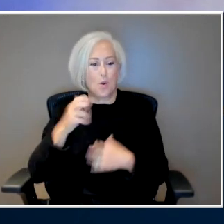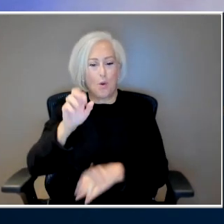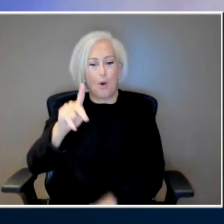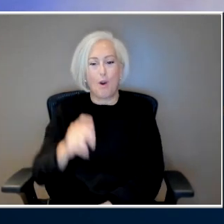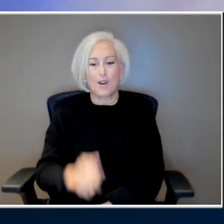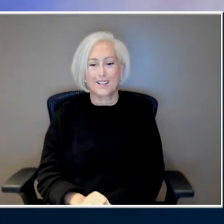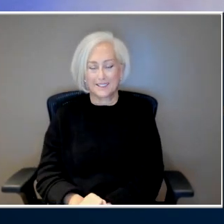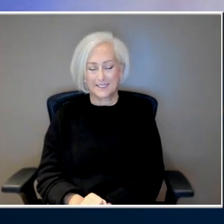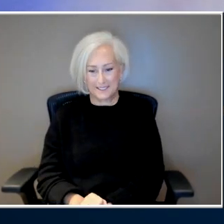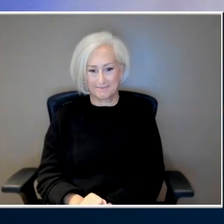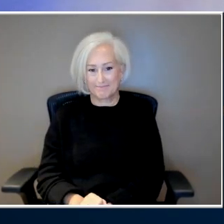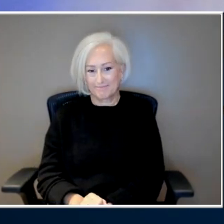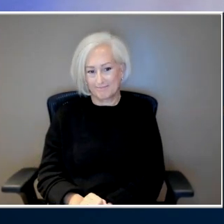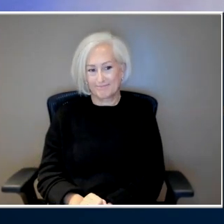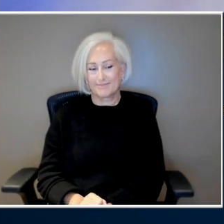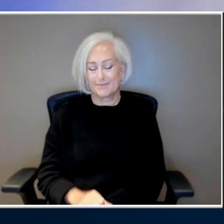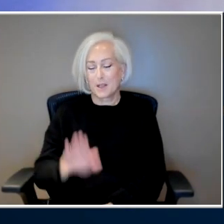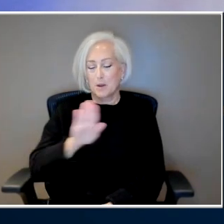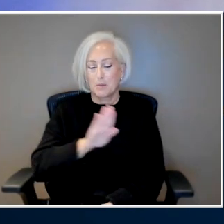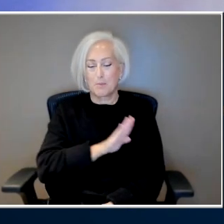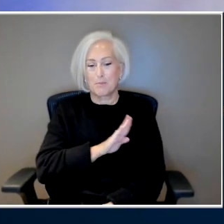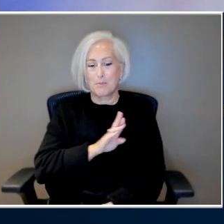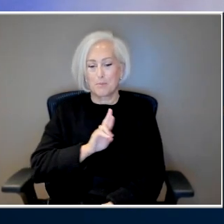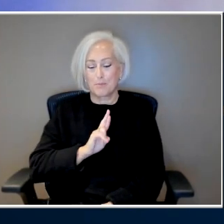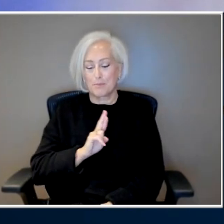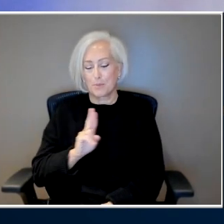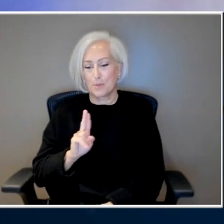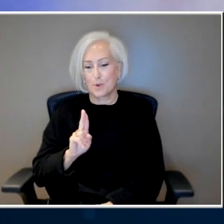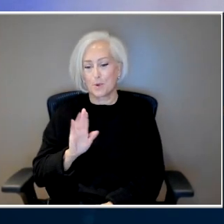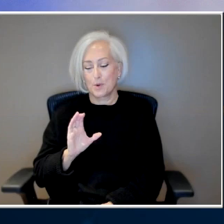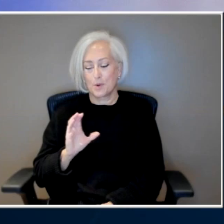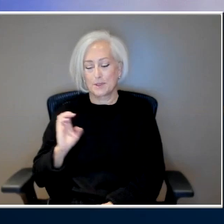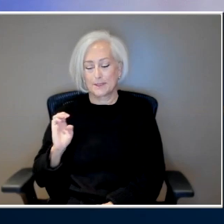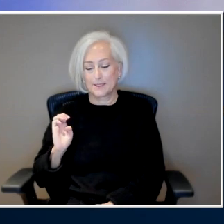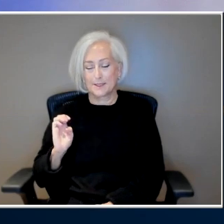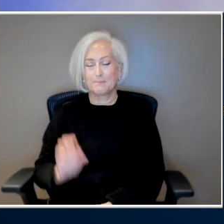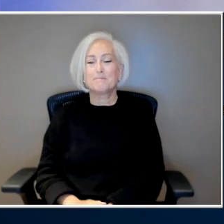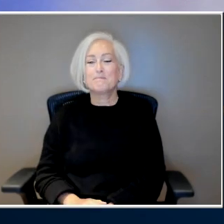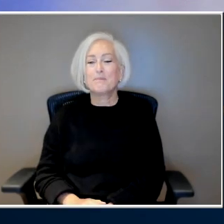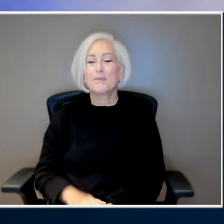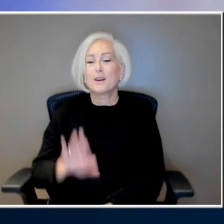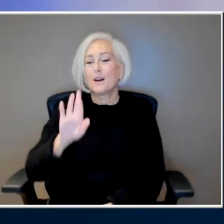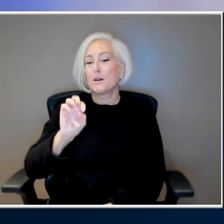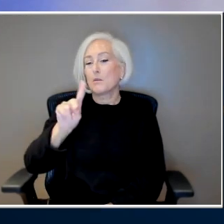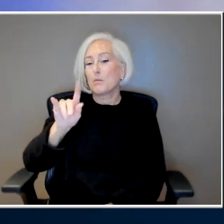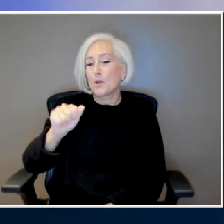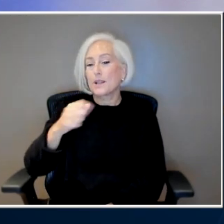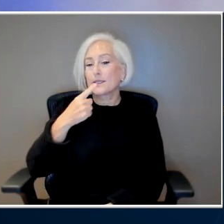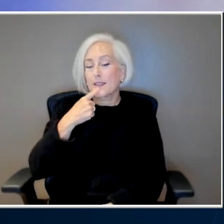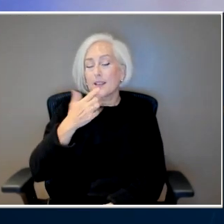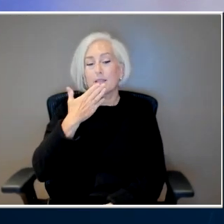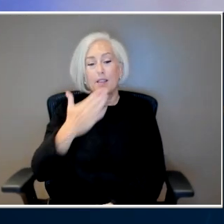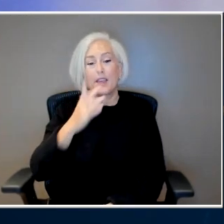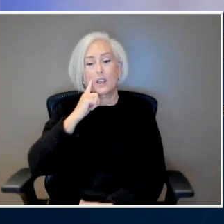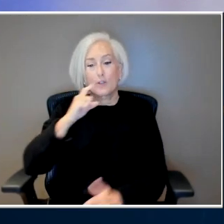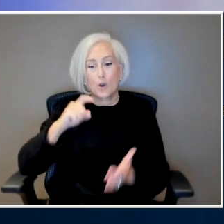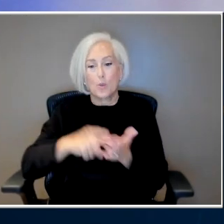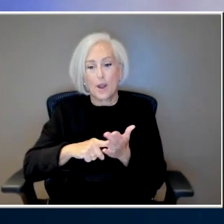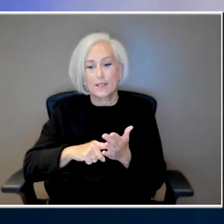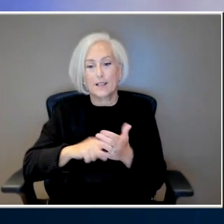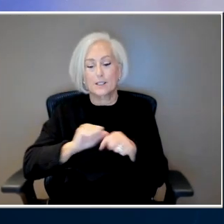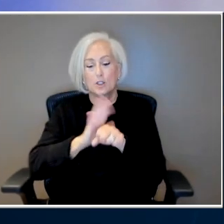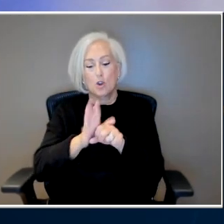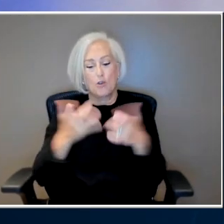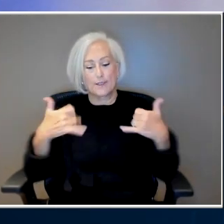Bruce Springsteen. The boss. That's I know, right? Okay, Brenda says, thank you for recognizing that COVID is still with us.